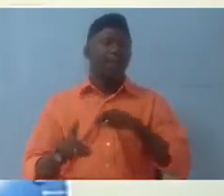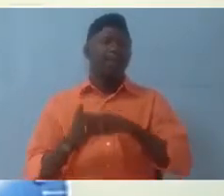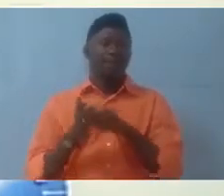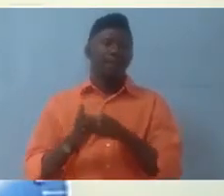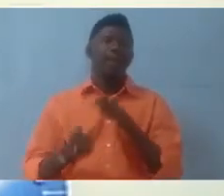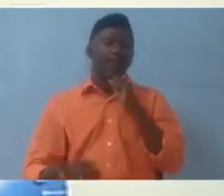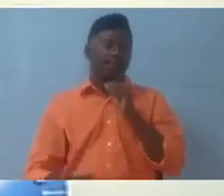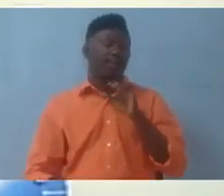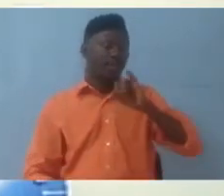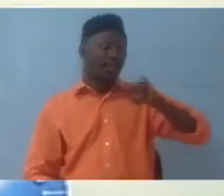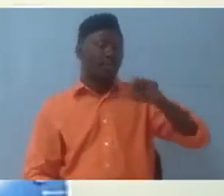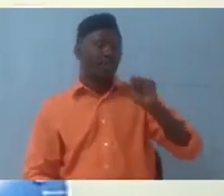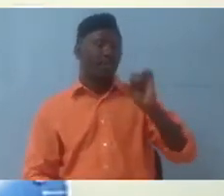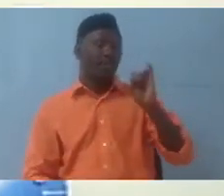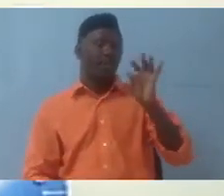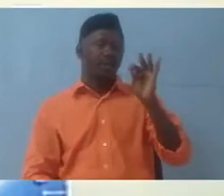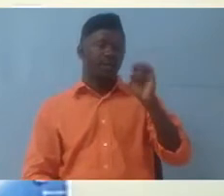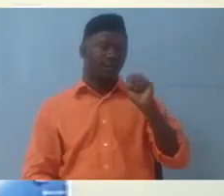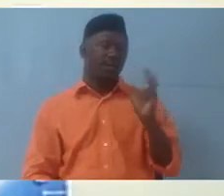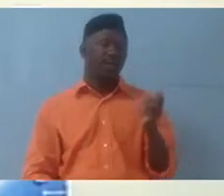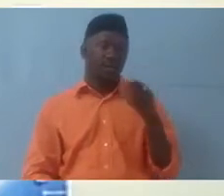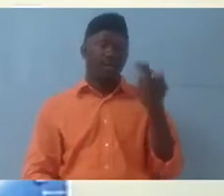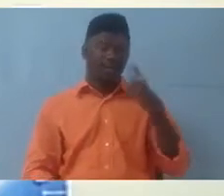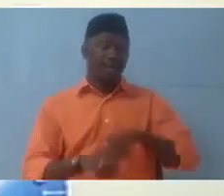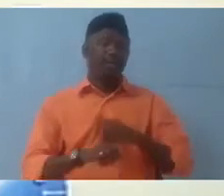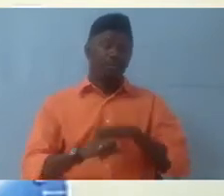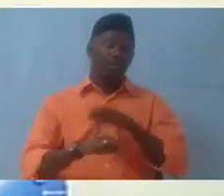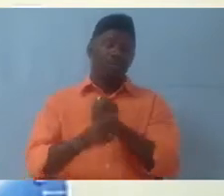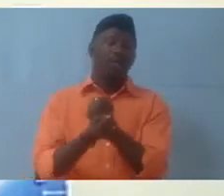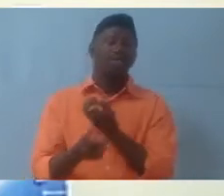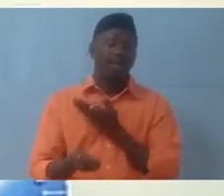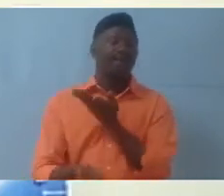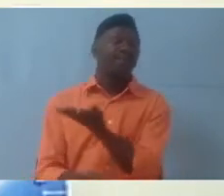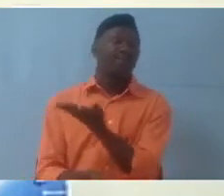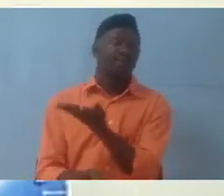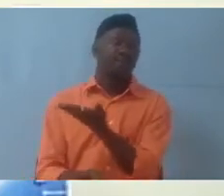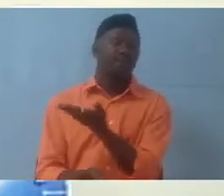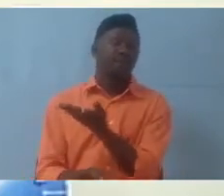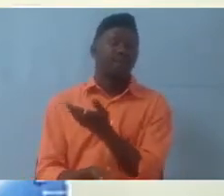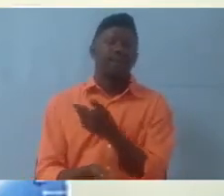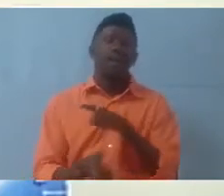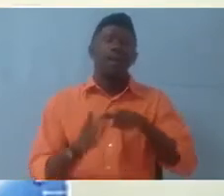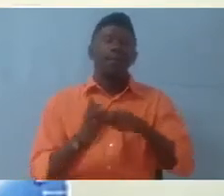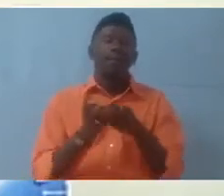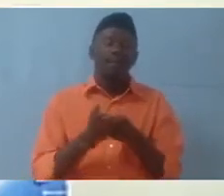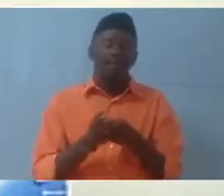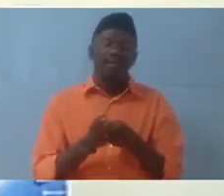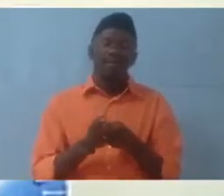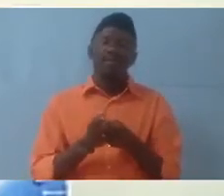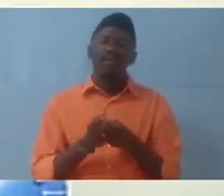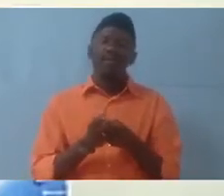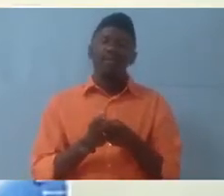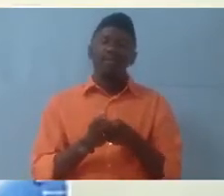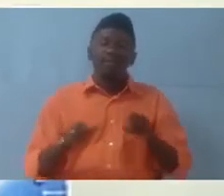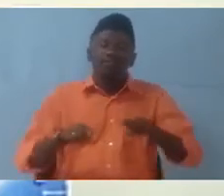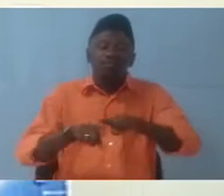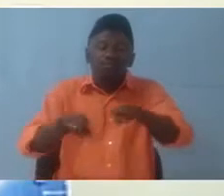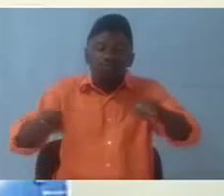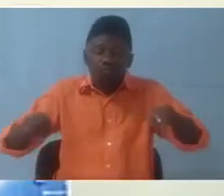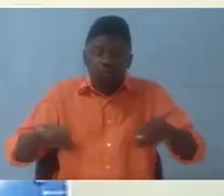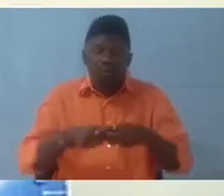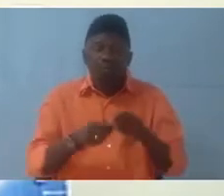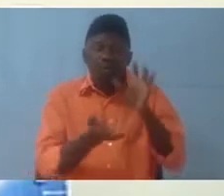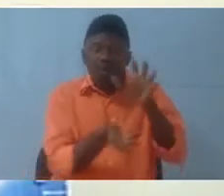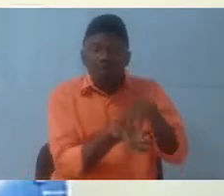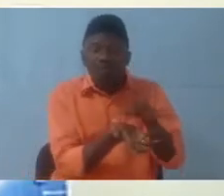moy magistrate bobu nga xamne mom lañ japp jamono joju and the pull of crocodile would be of course the government tay tay man jesi yi ko wor